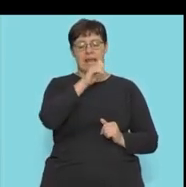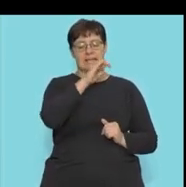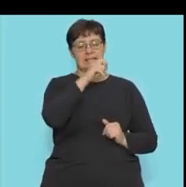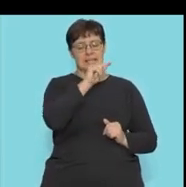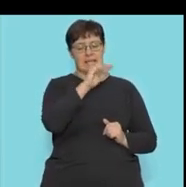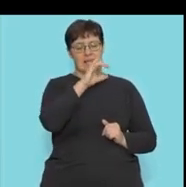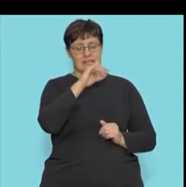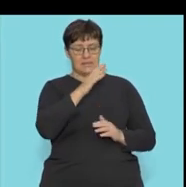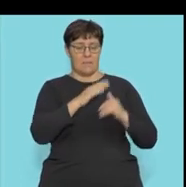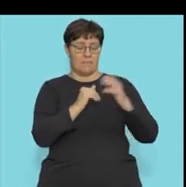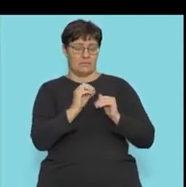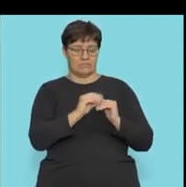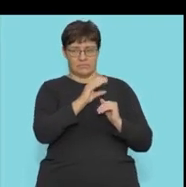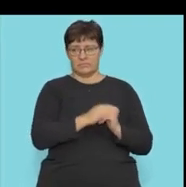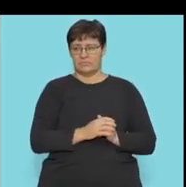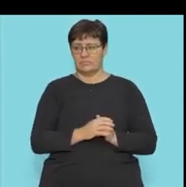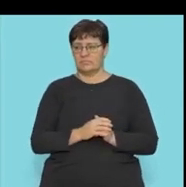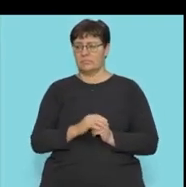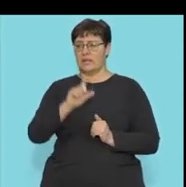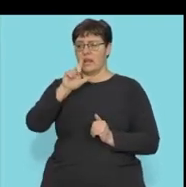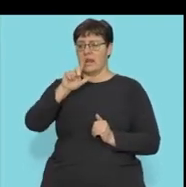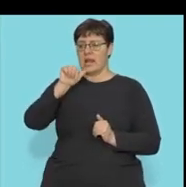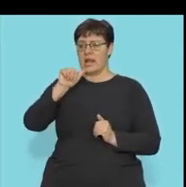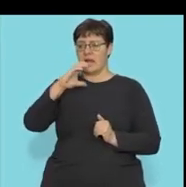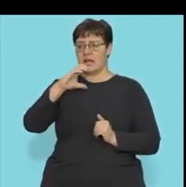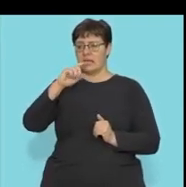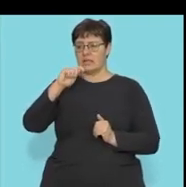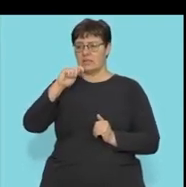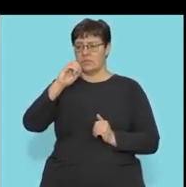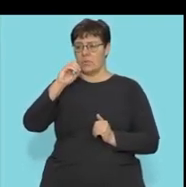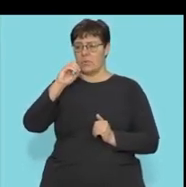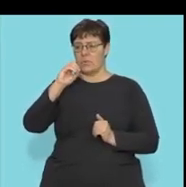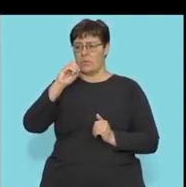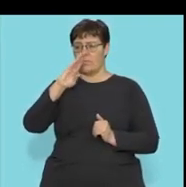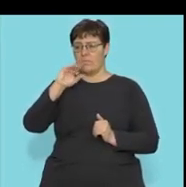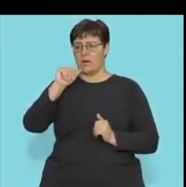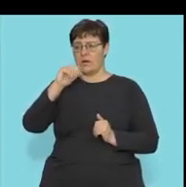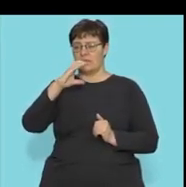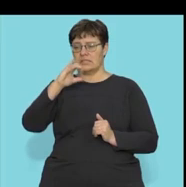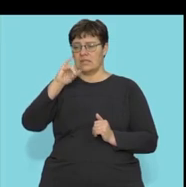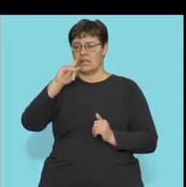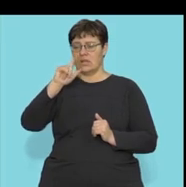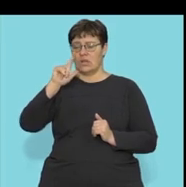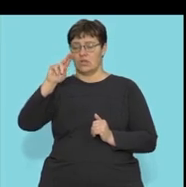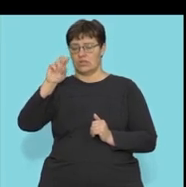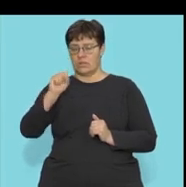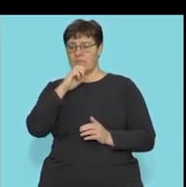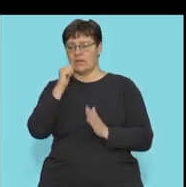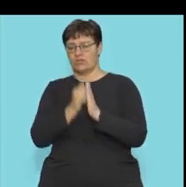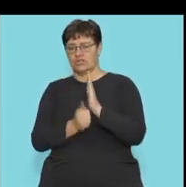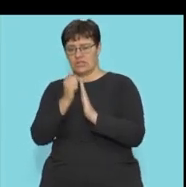acid buildup. We also know that lactobacillus can produce cheese